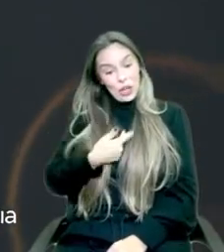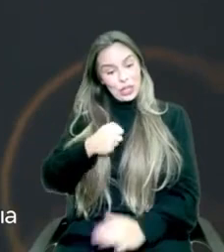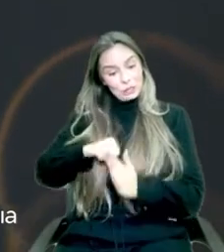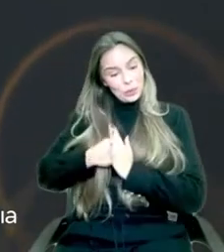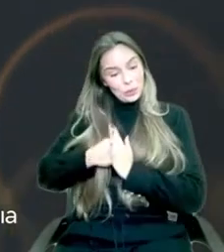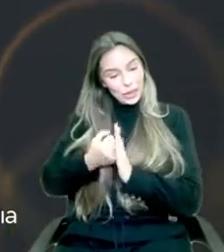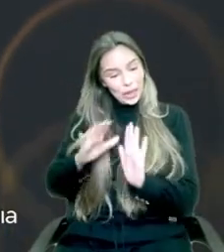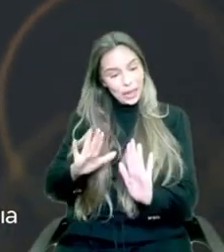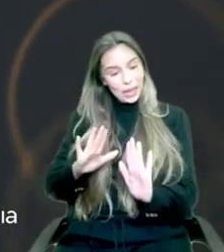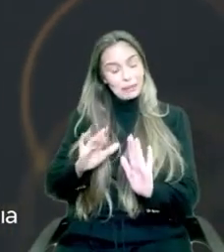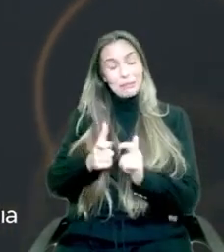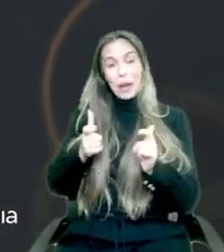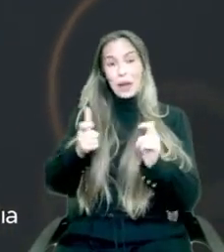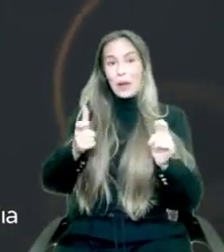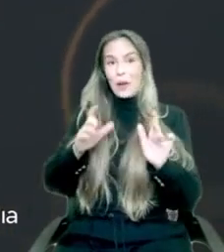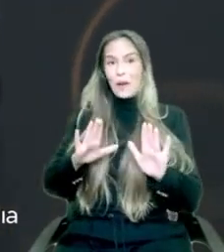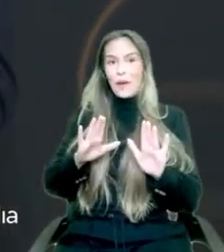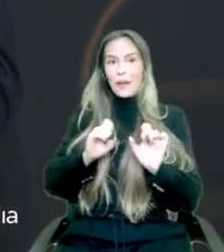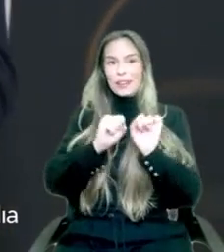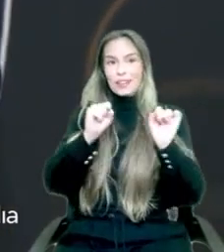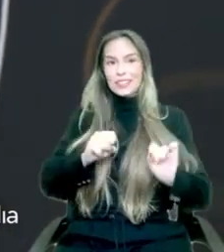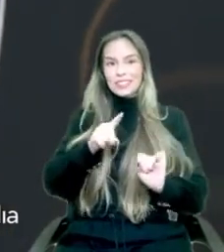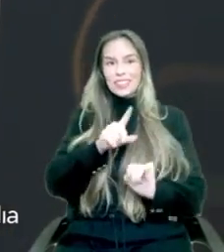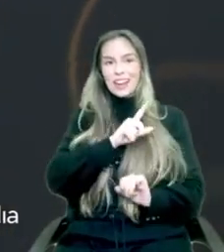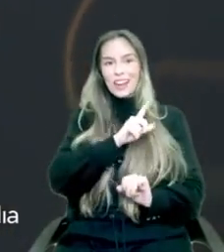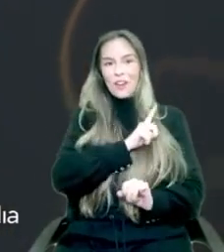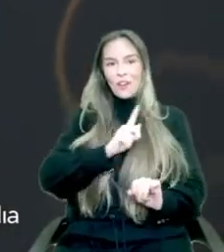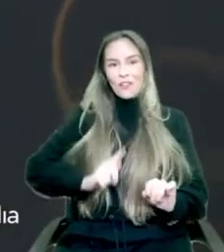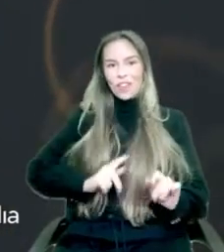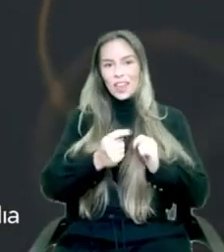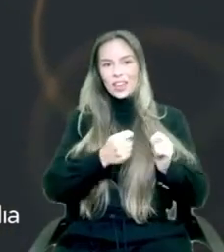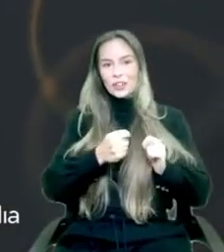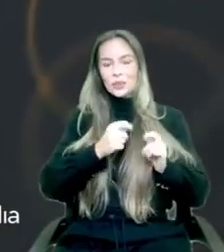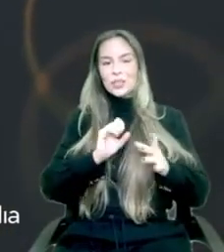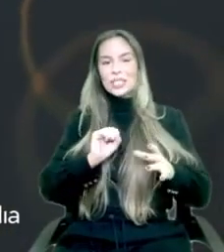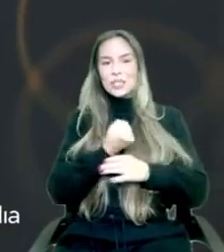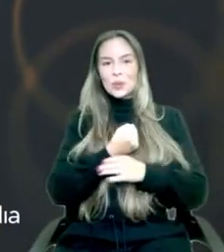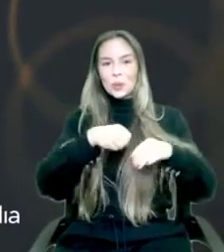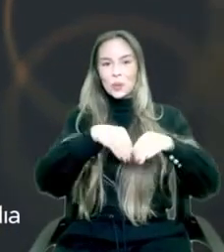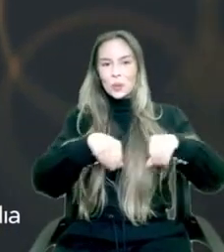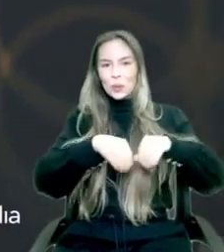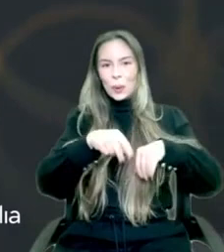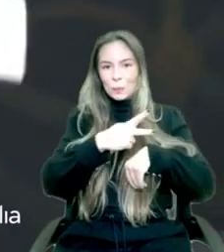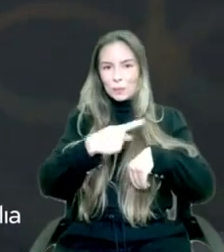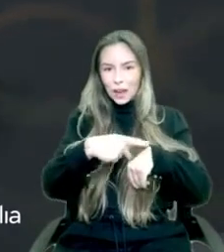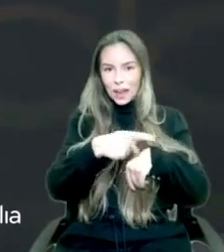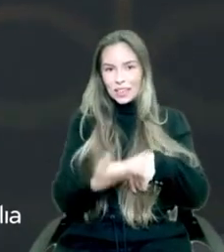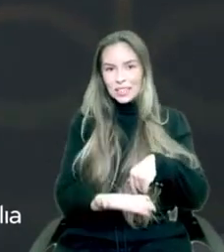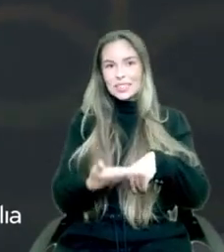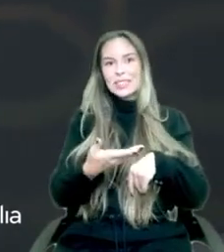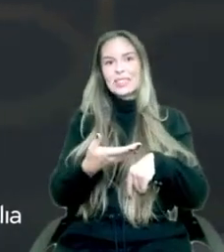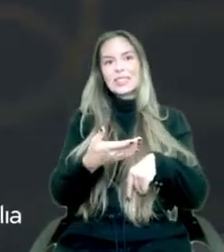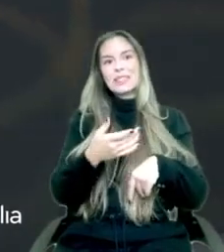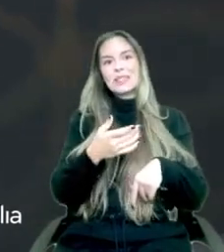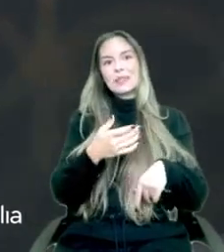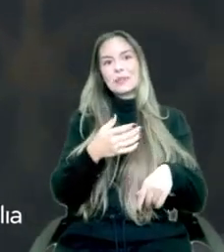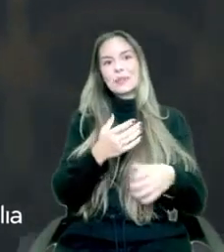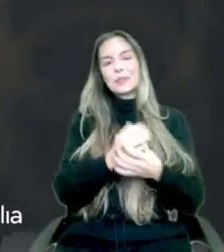Big stodgy government agency, part of Homeland Security, and even bigger, stodgier government agency.